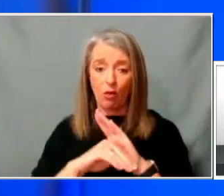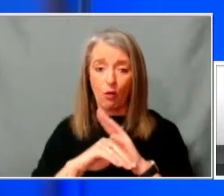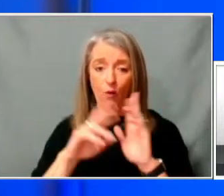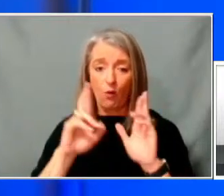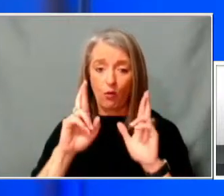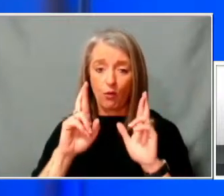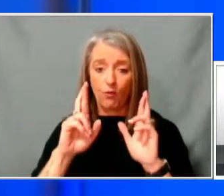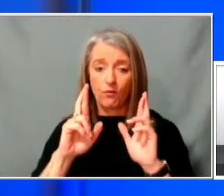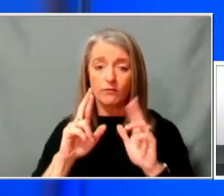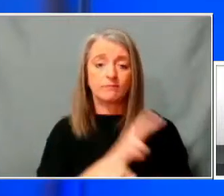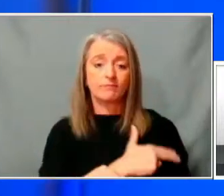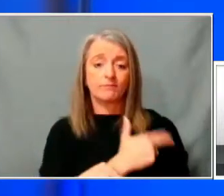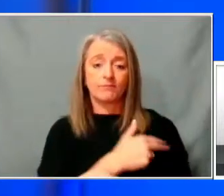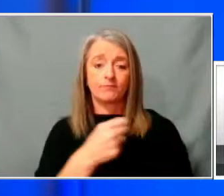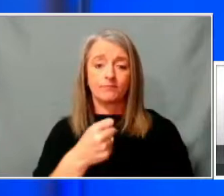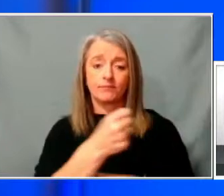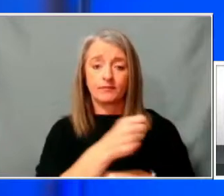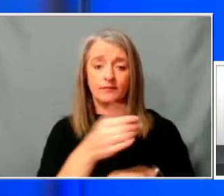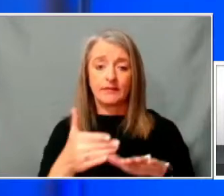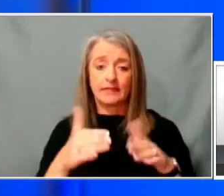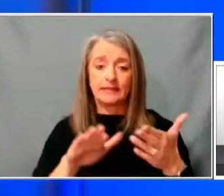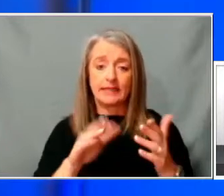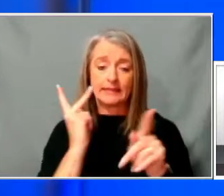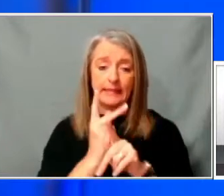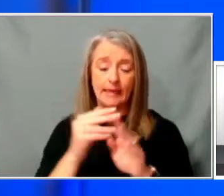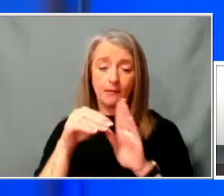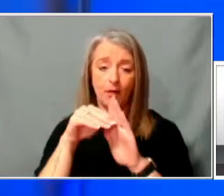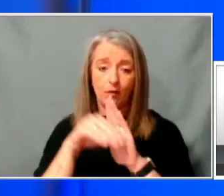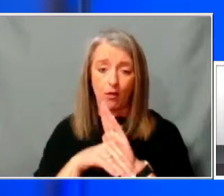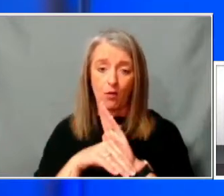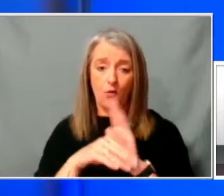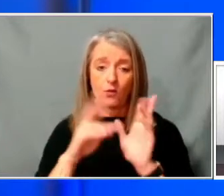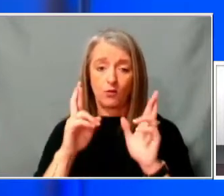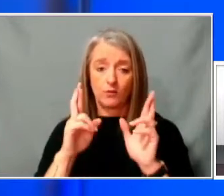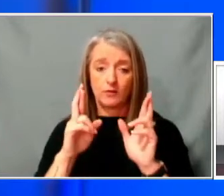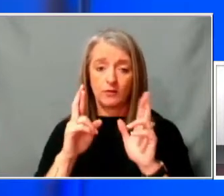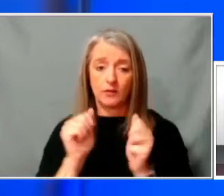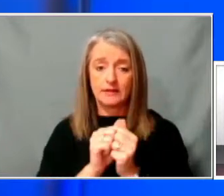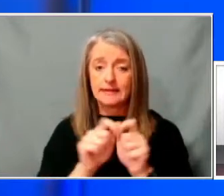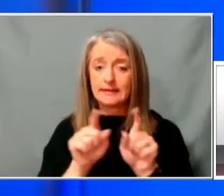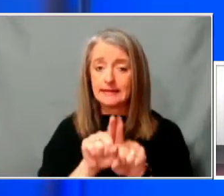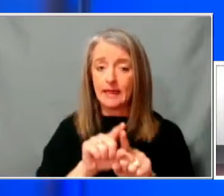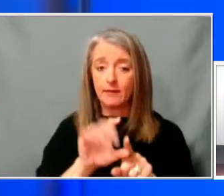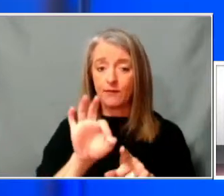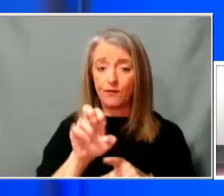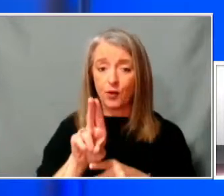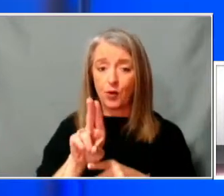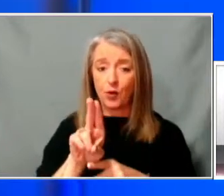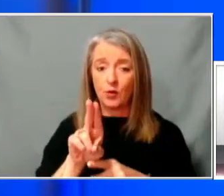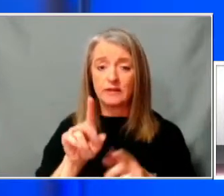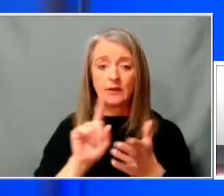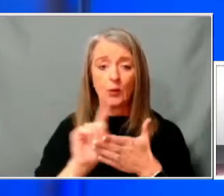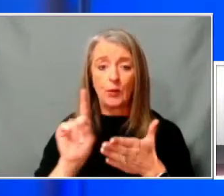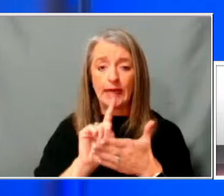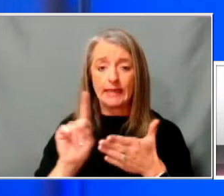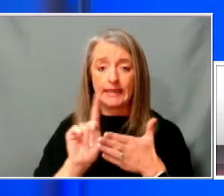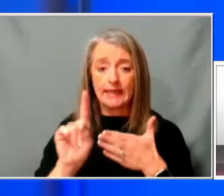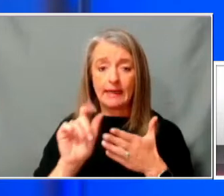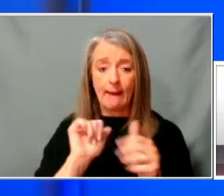those hospitalizations and deaths remain low. And that's what they're doing right now with influenza. You know, it is a weekly update on the CDC.